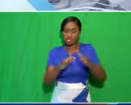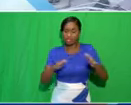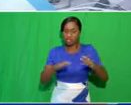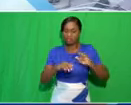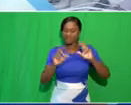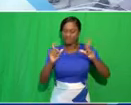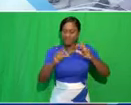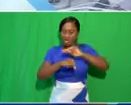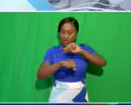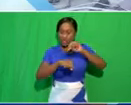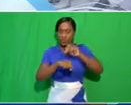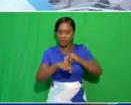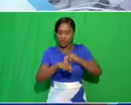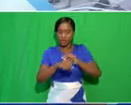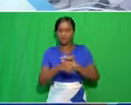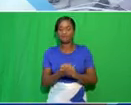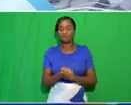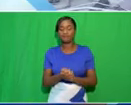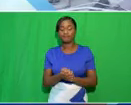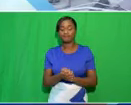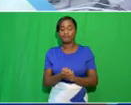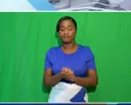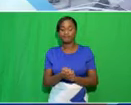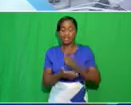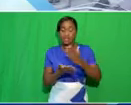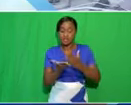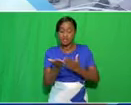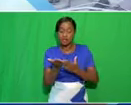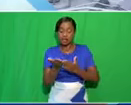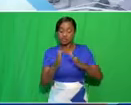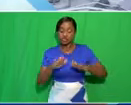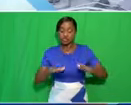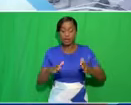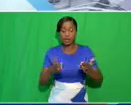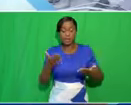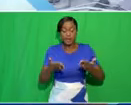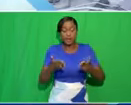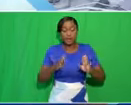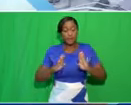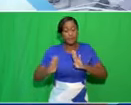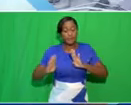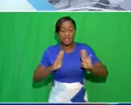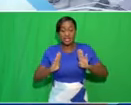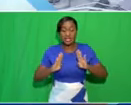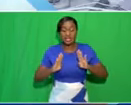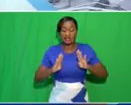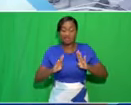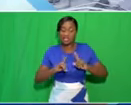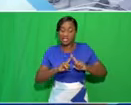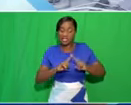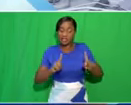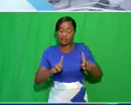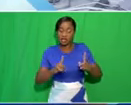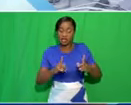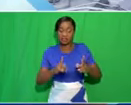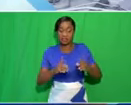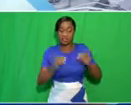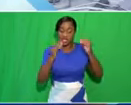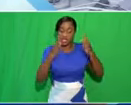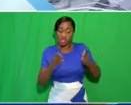That, of course, would cause persons to behave in a particular way, and they may be labeled as either